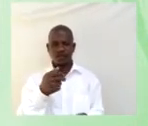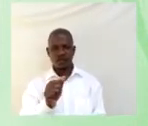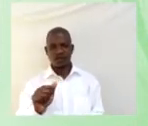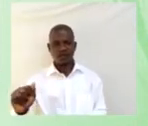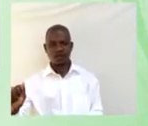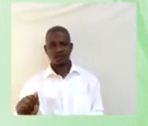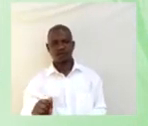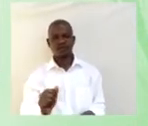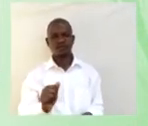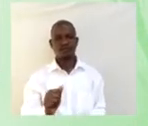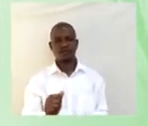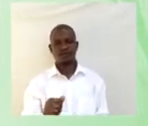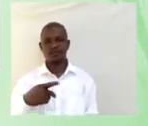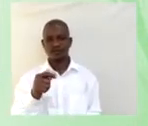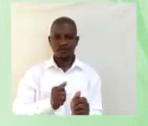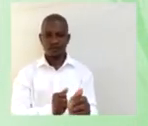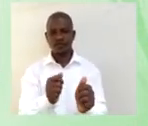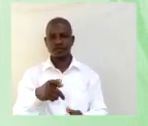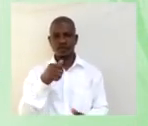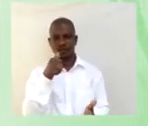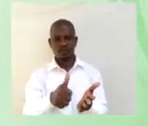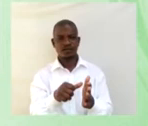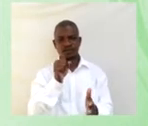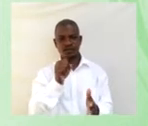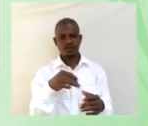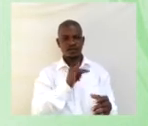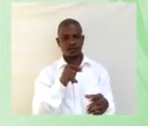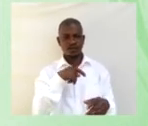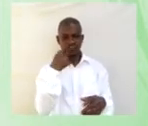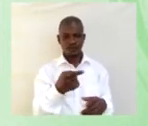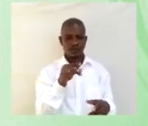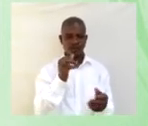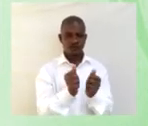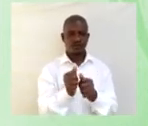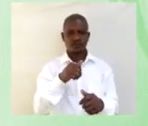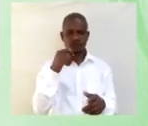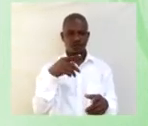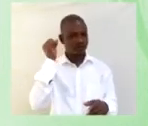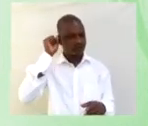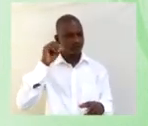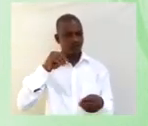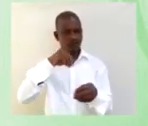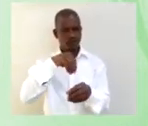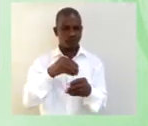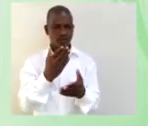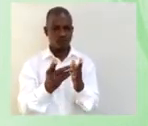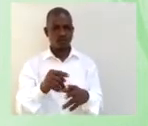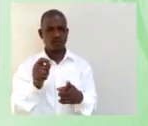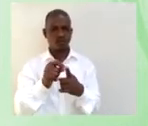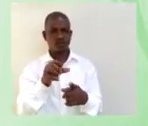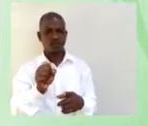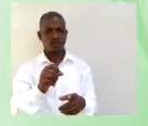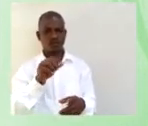ah, ah. The following letters are pronounced with the sound in some